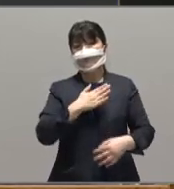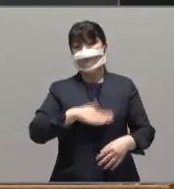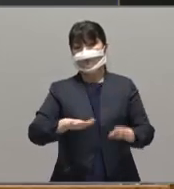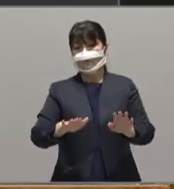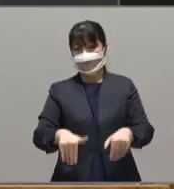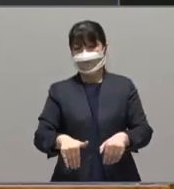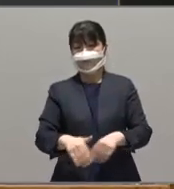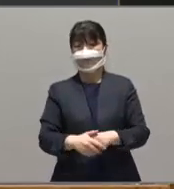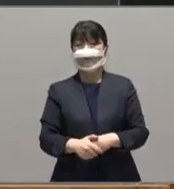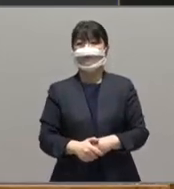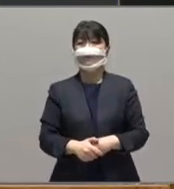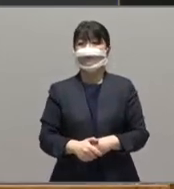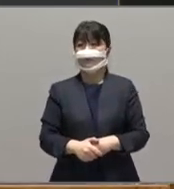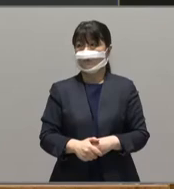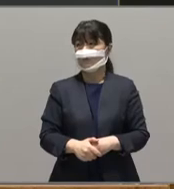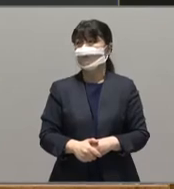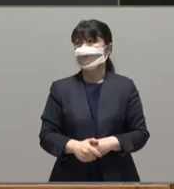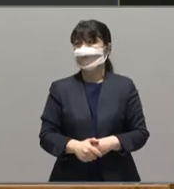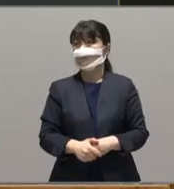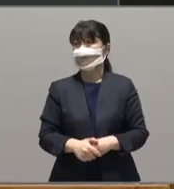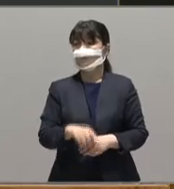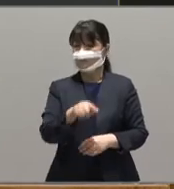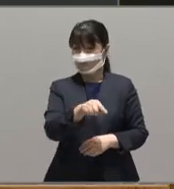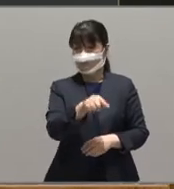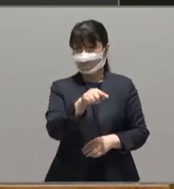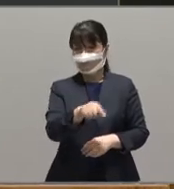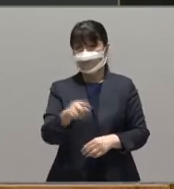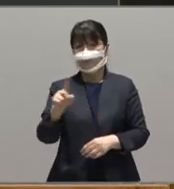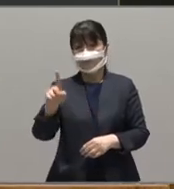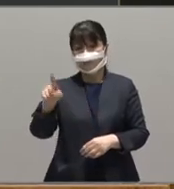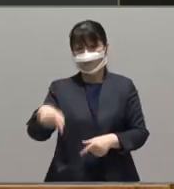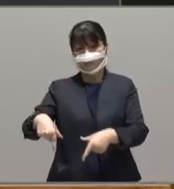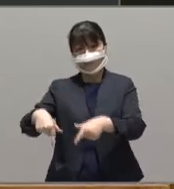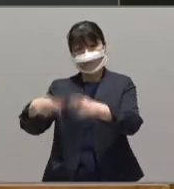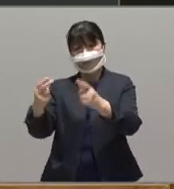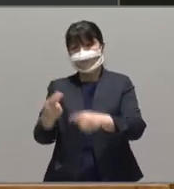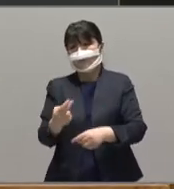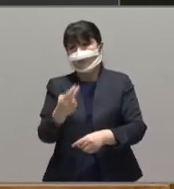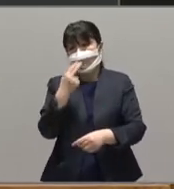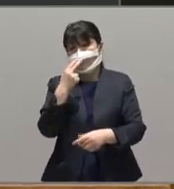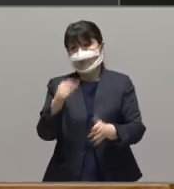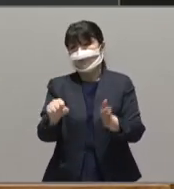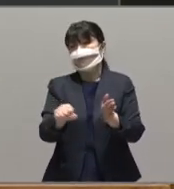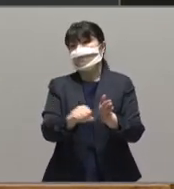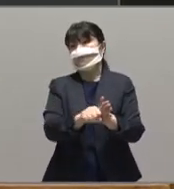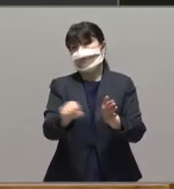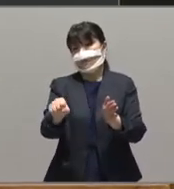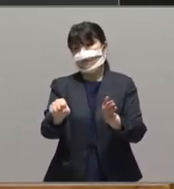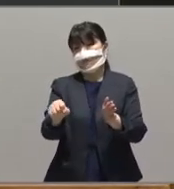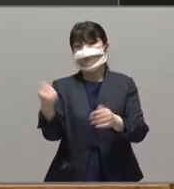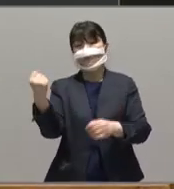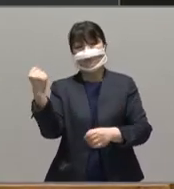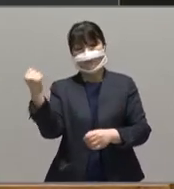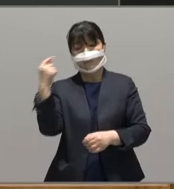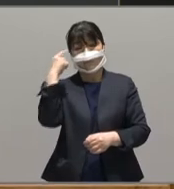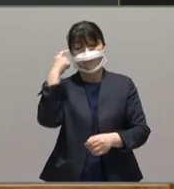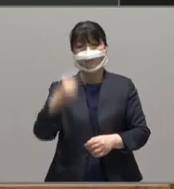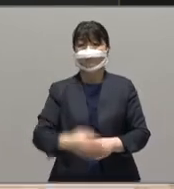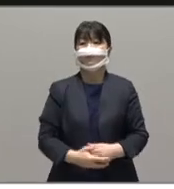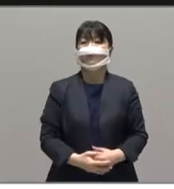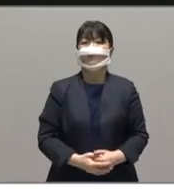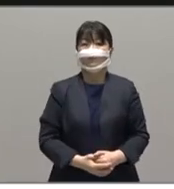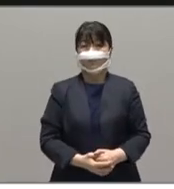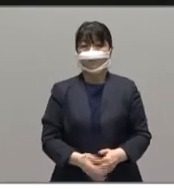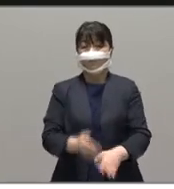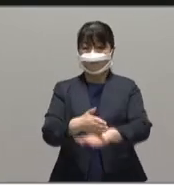was boosted and the stress hormone decreased. So we were able to obtain about half of the effectiveness of the real